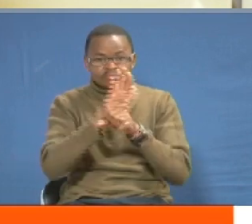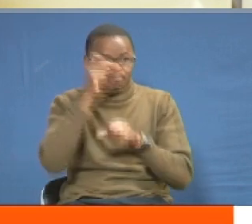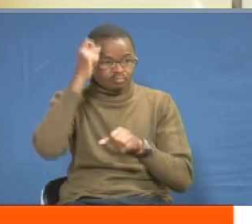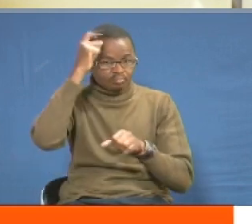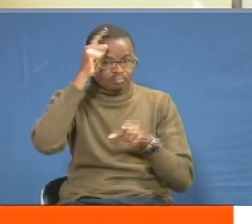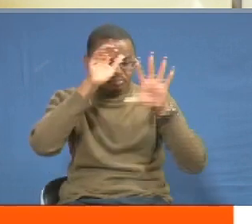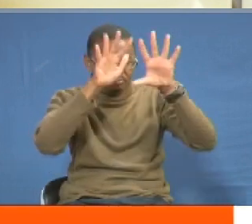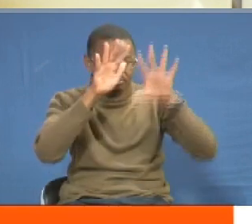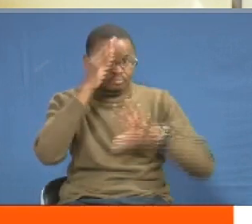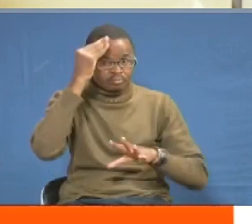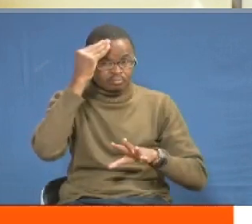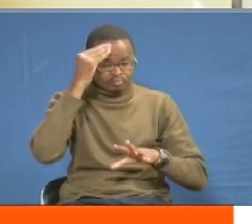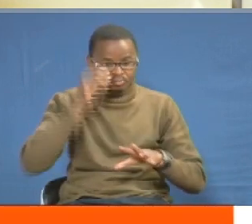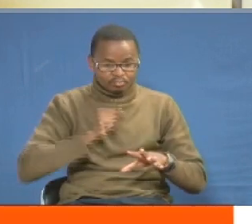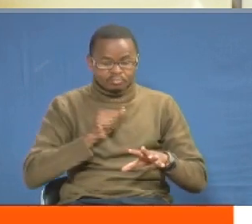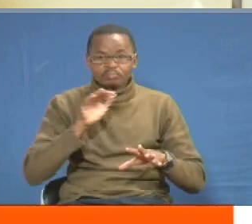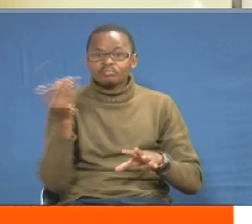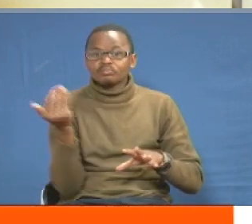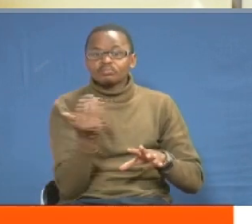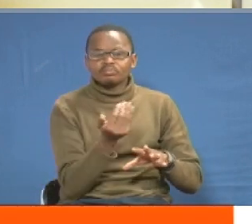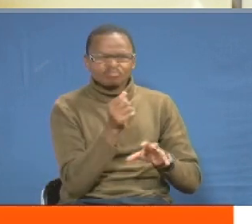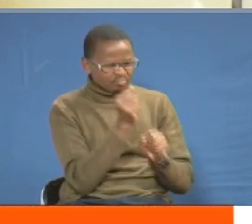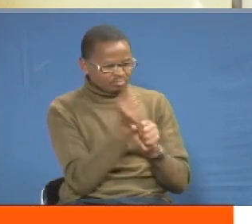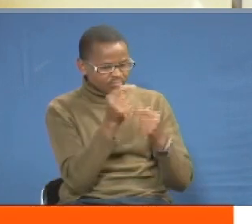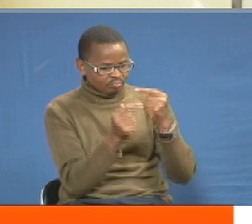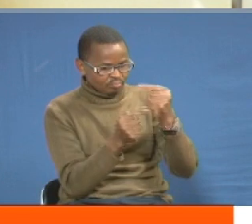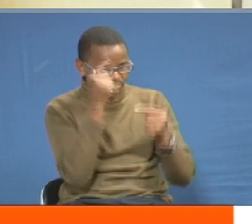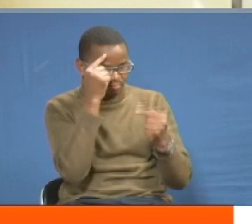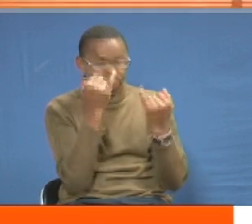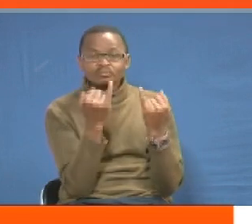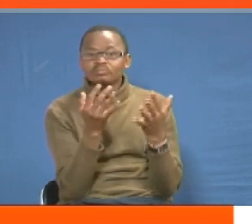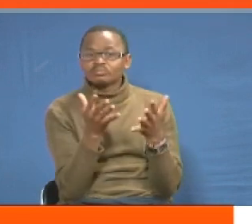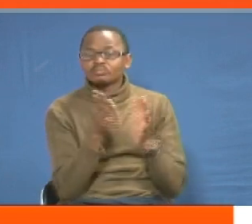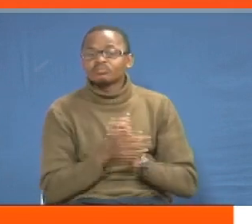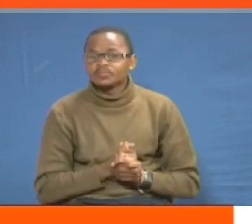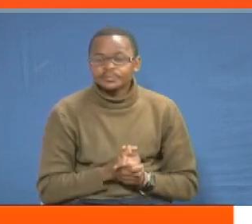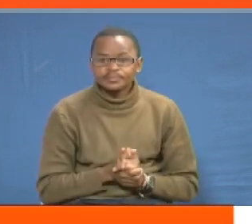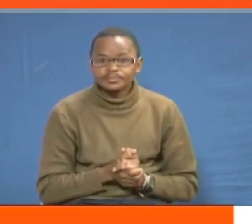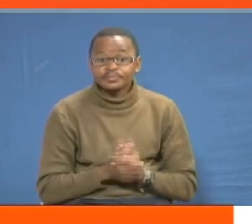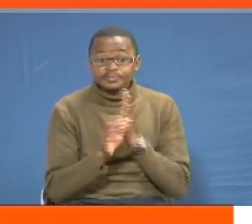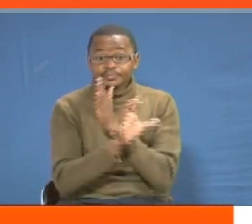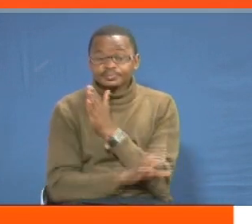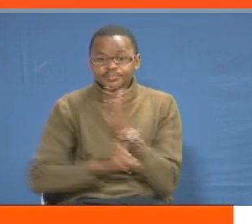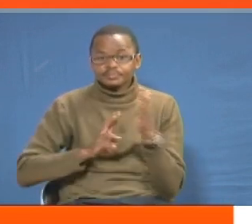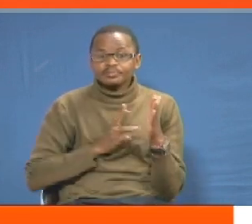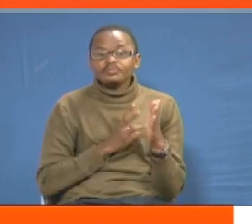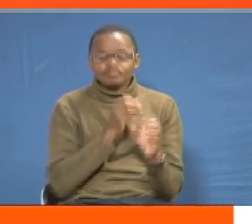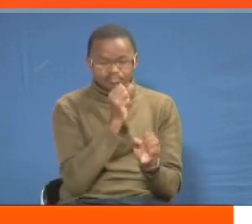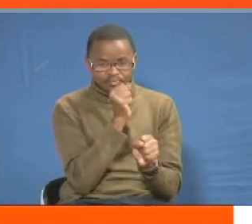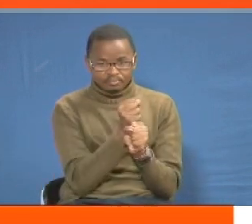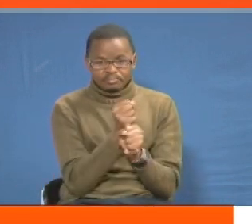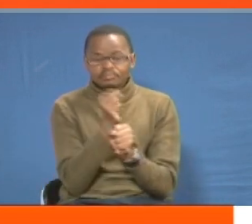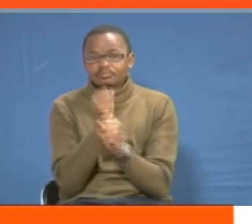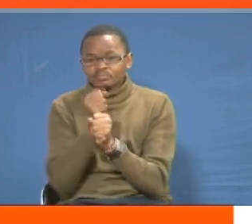to understand the essence of educating the girl child? Are we making progress so far? As a country, we've